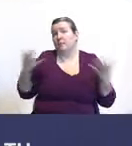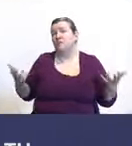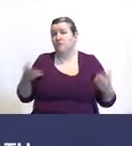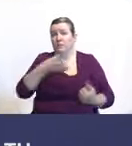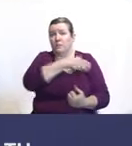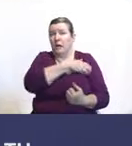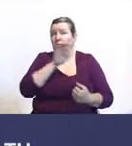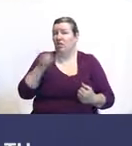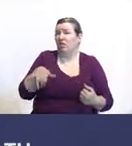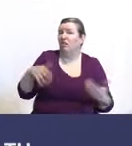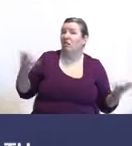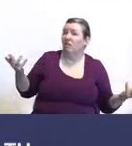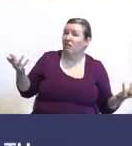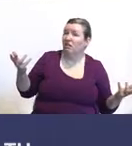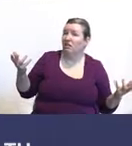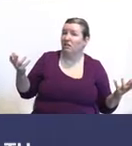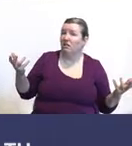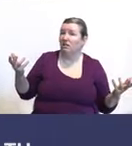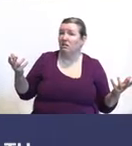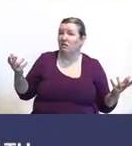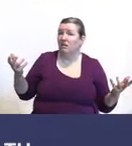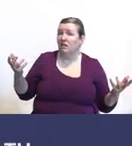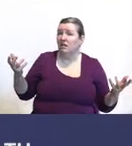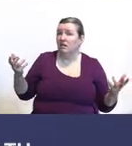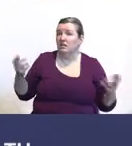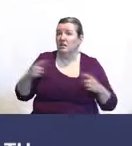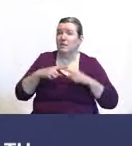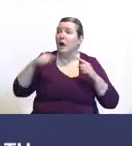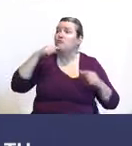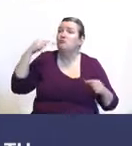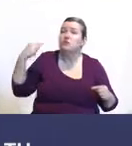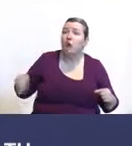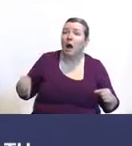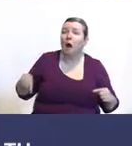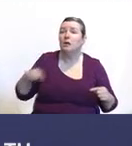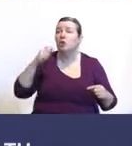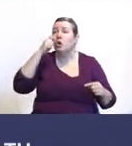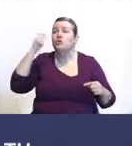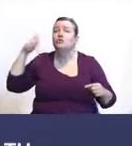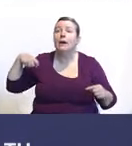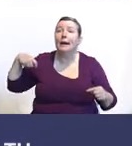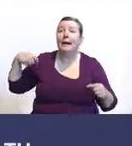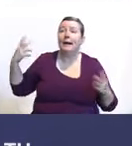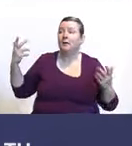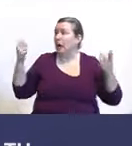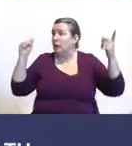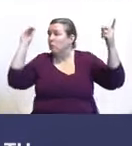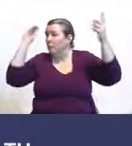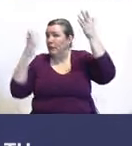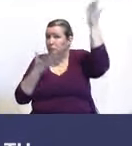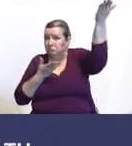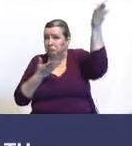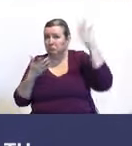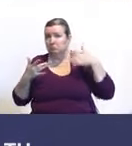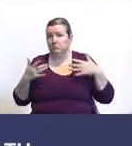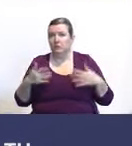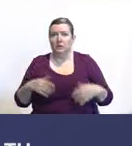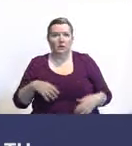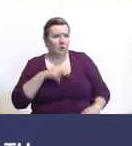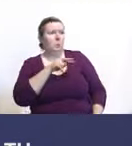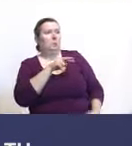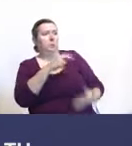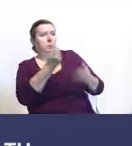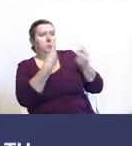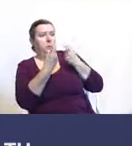the unfolding situation in Russia and Ukraine? Thank you. Thank you. I have a fair amount on that, but I won't